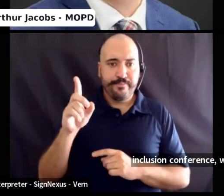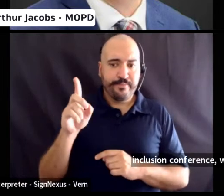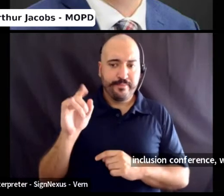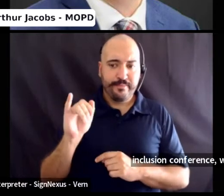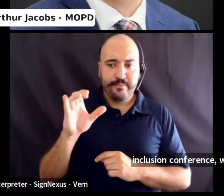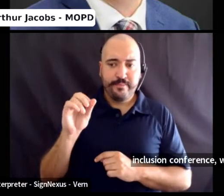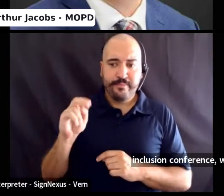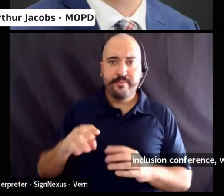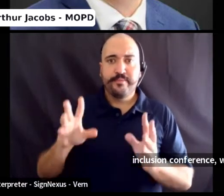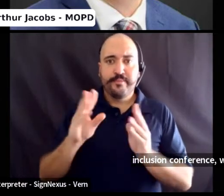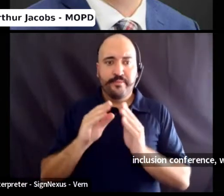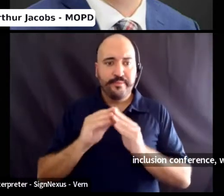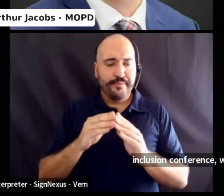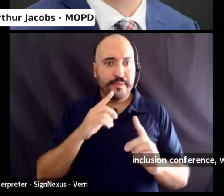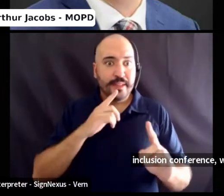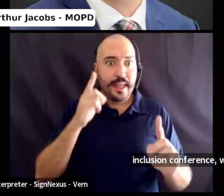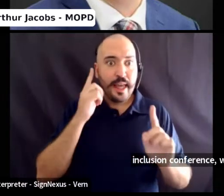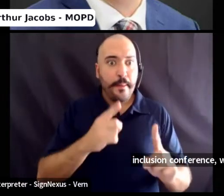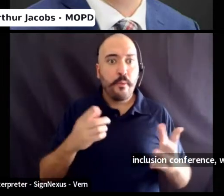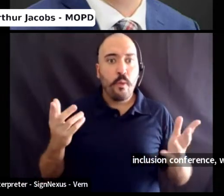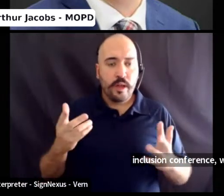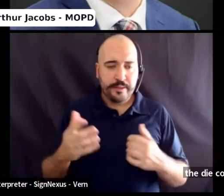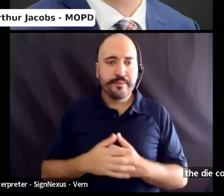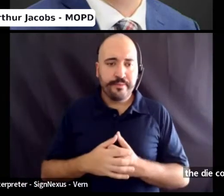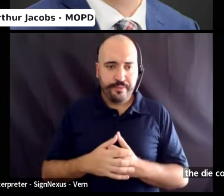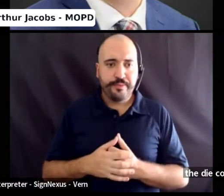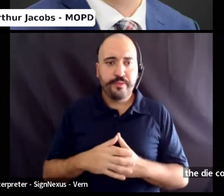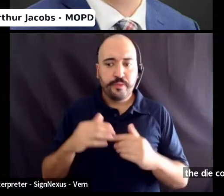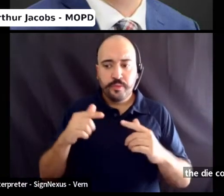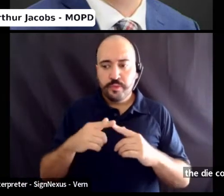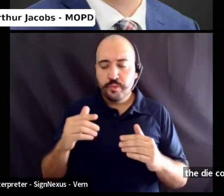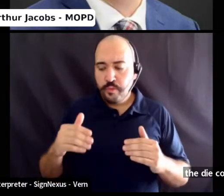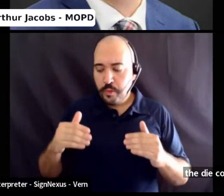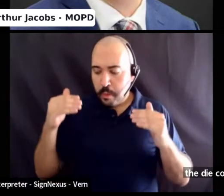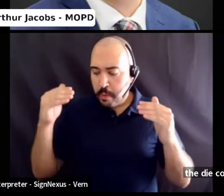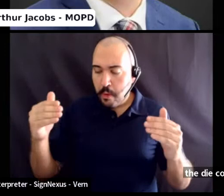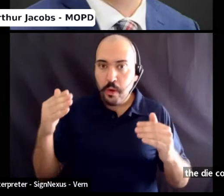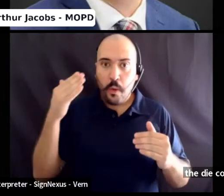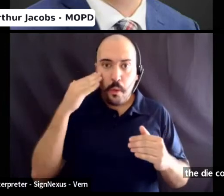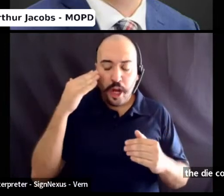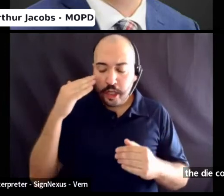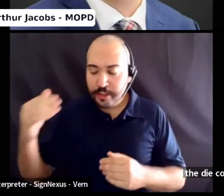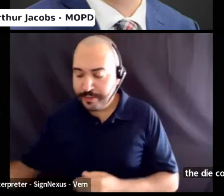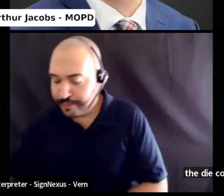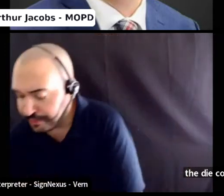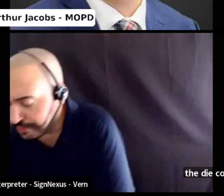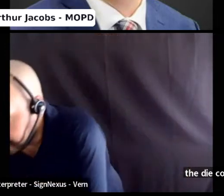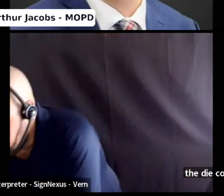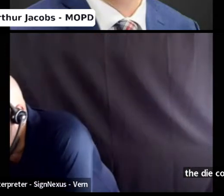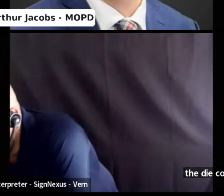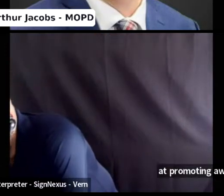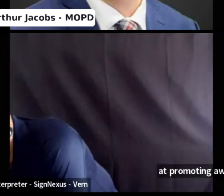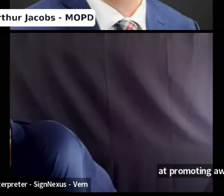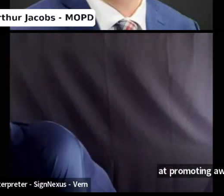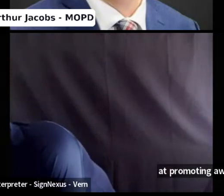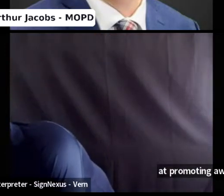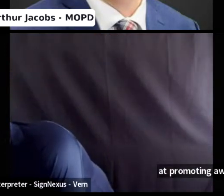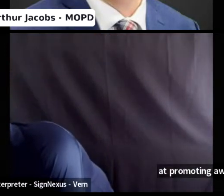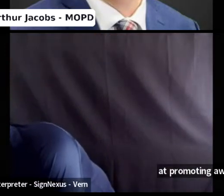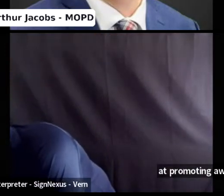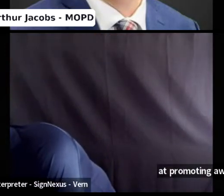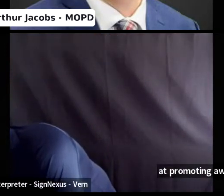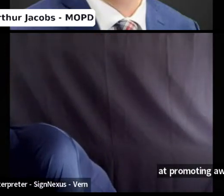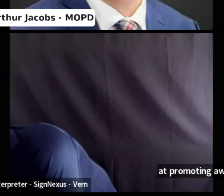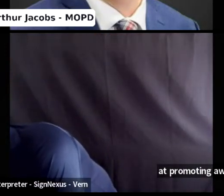conference is aimed at promoting awareness around accessibility, inclusion, and internet